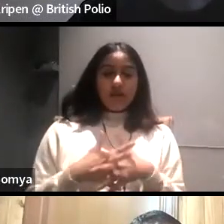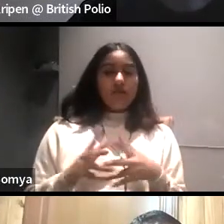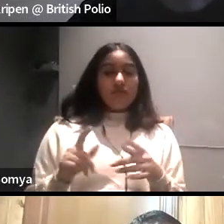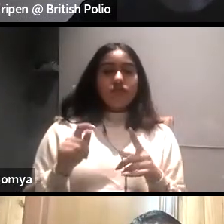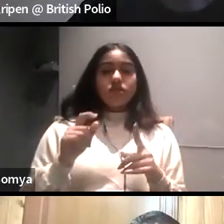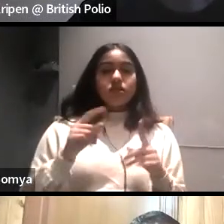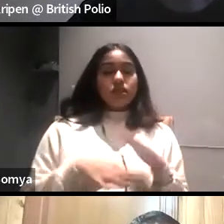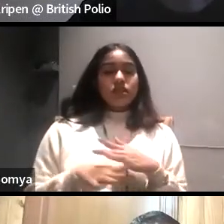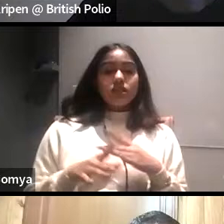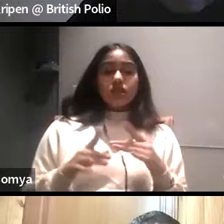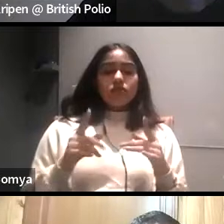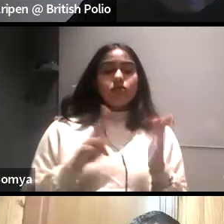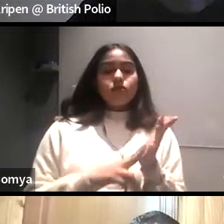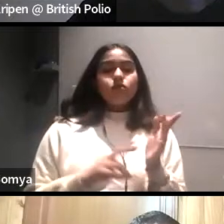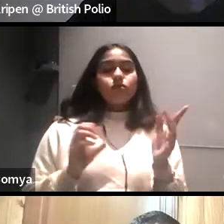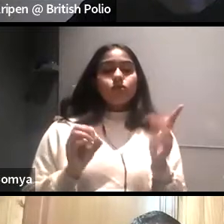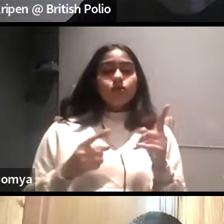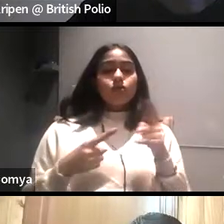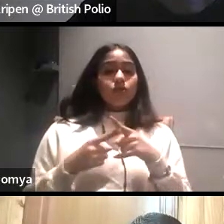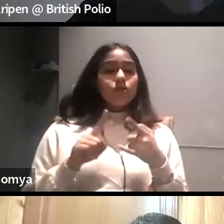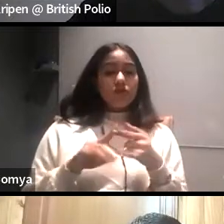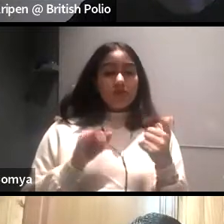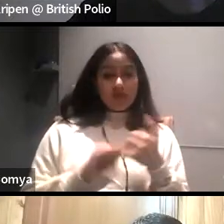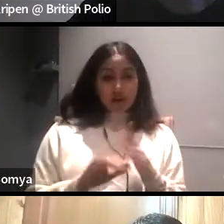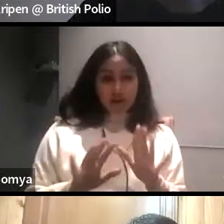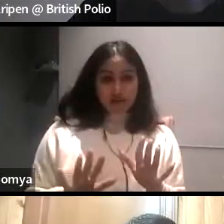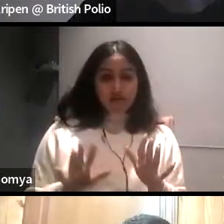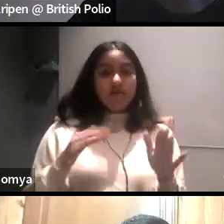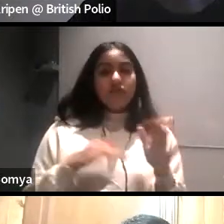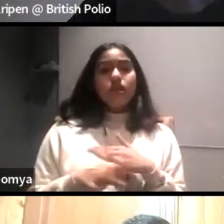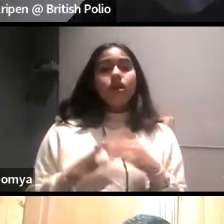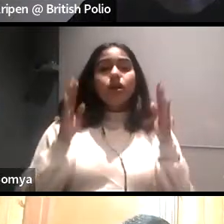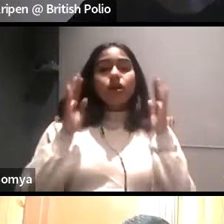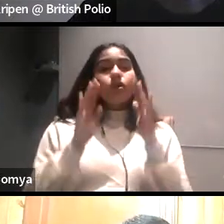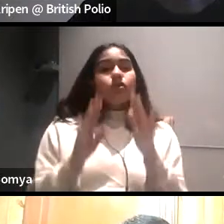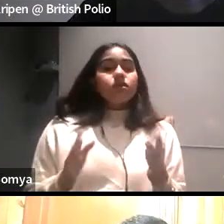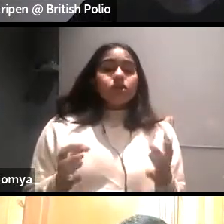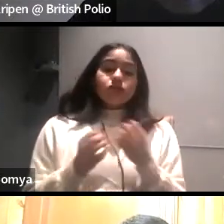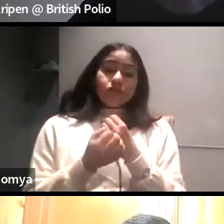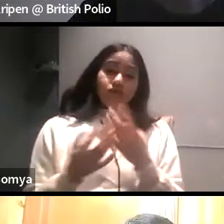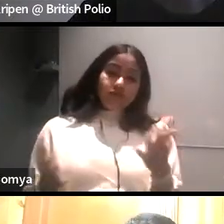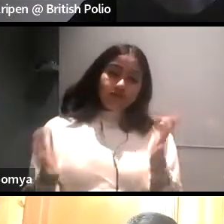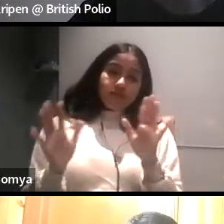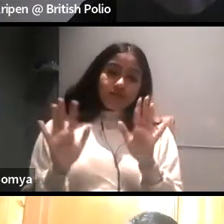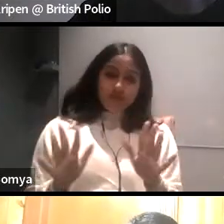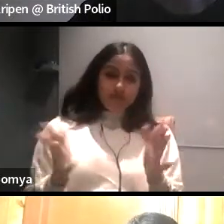have noticed is that they mainly want to focus mostly on